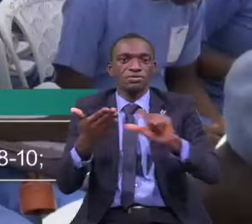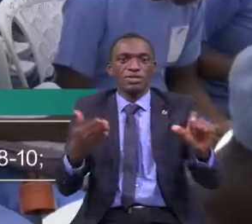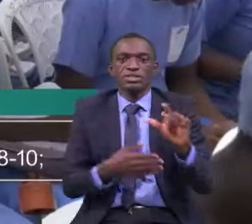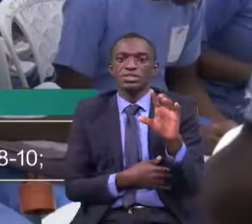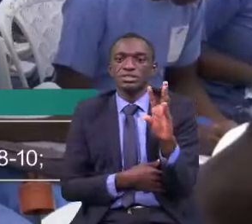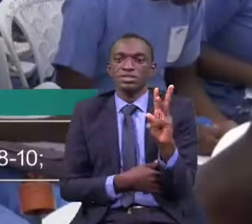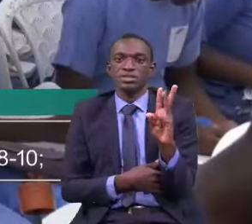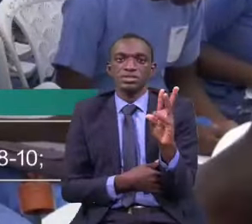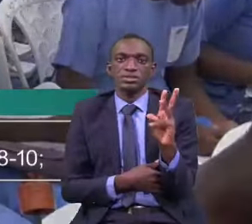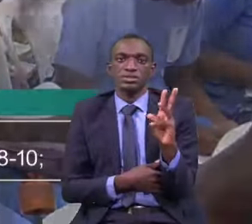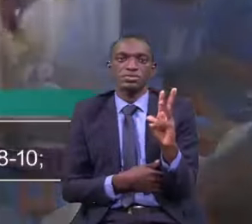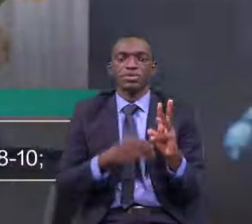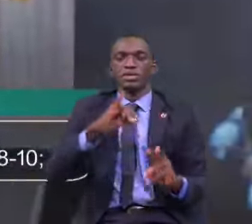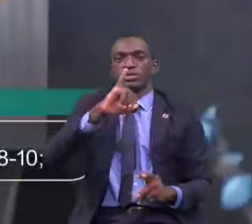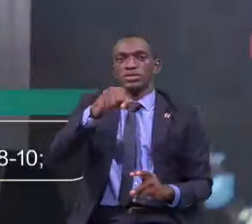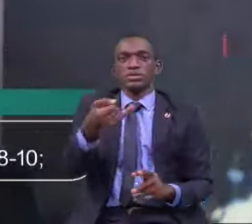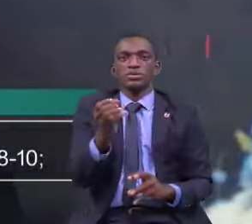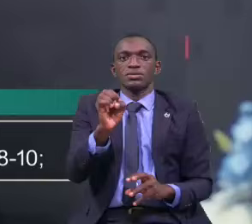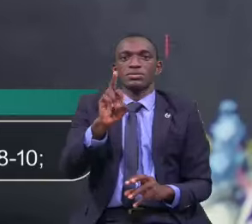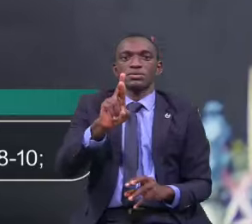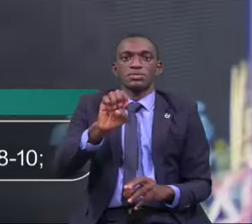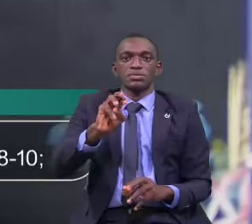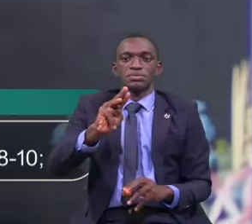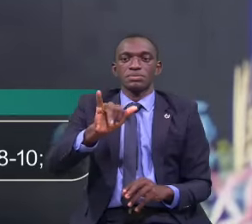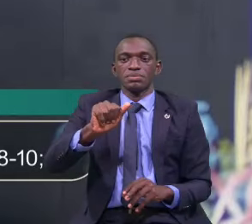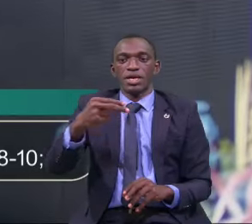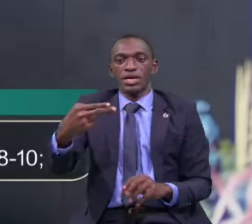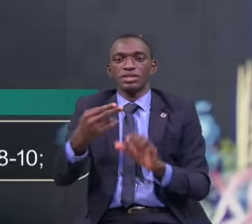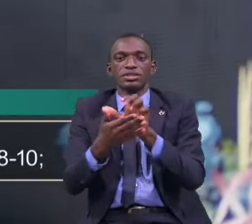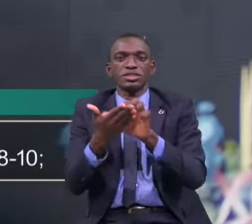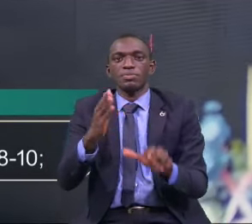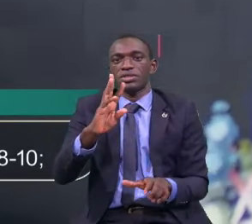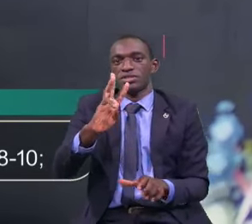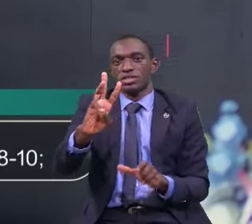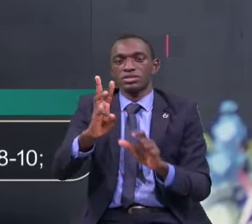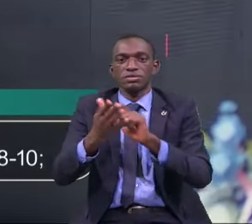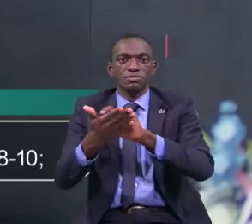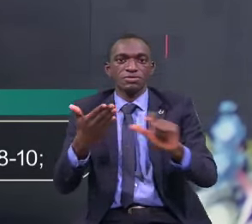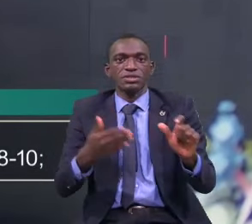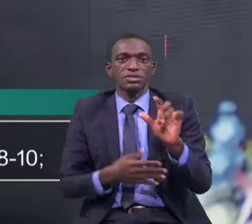Jeremiah chapter 6, reading from verse 16. Jeremiah